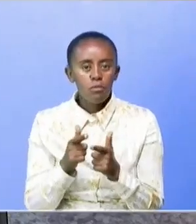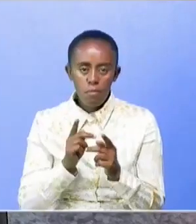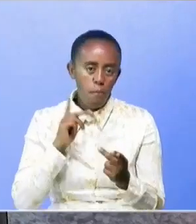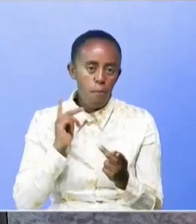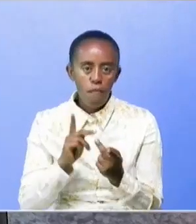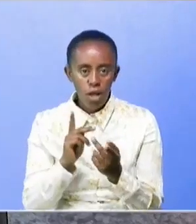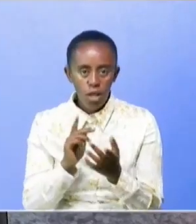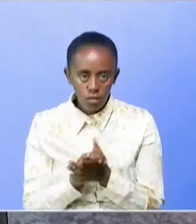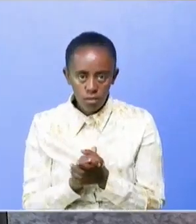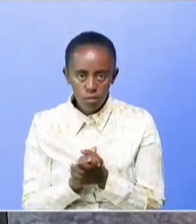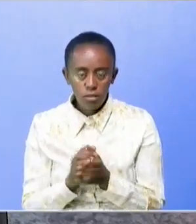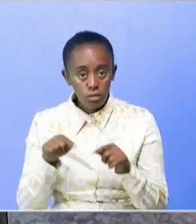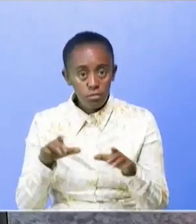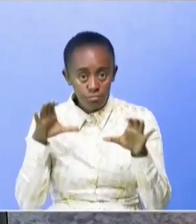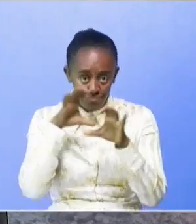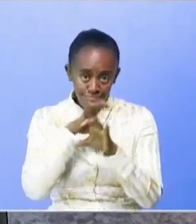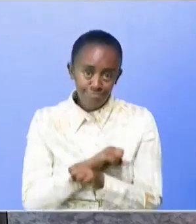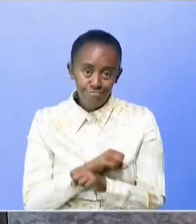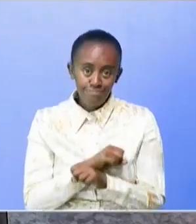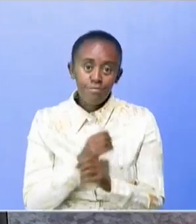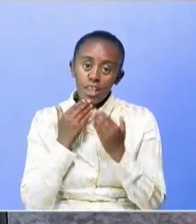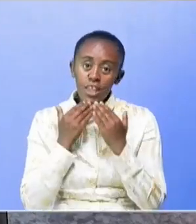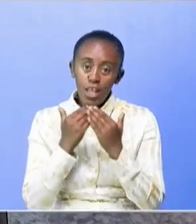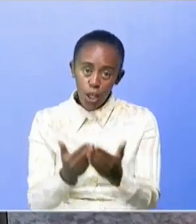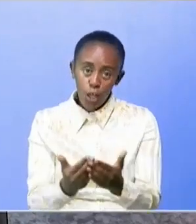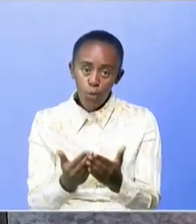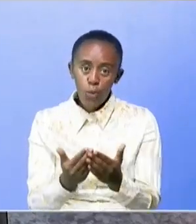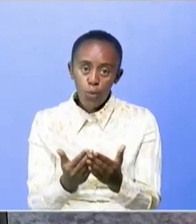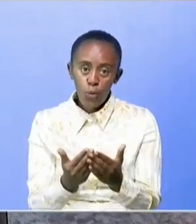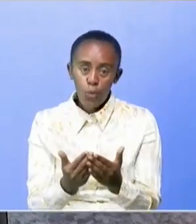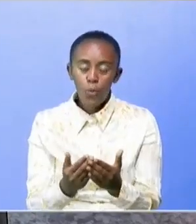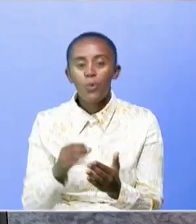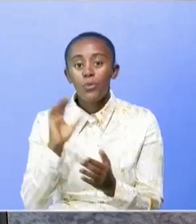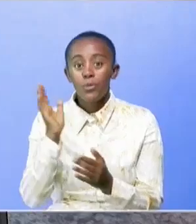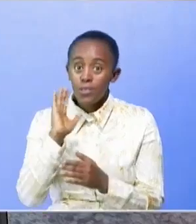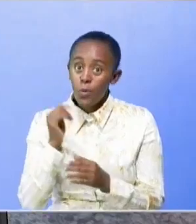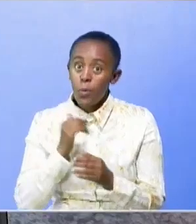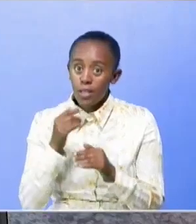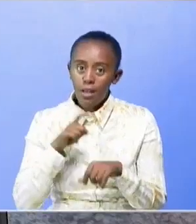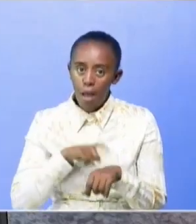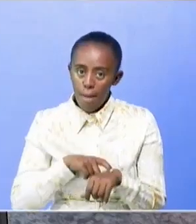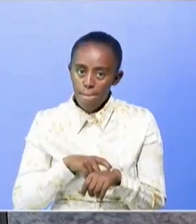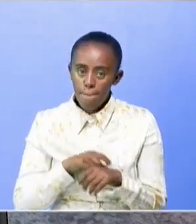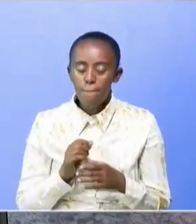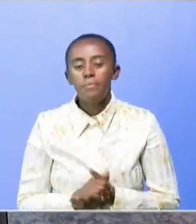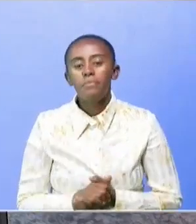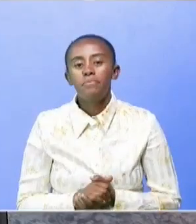perfect. And that is all for today. Thank you for tuning in, and I will see you next time.